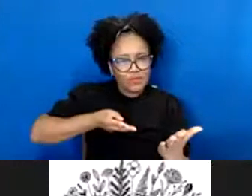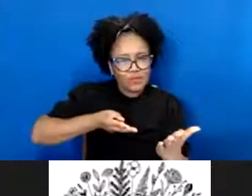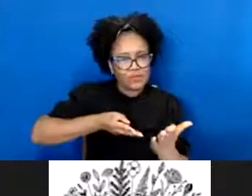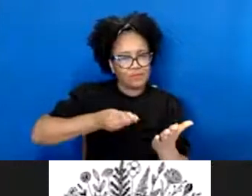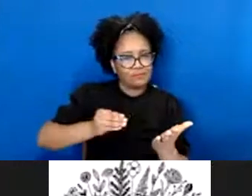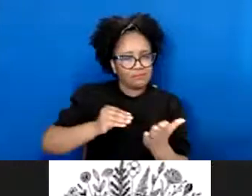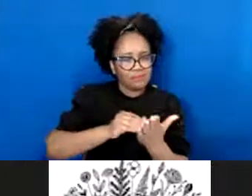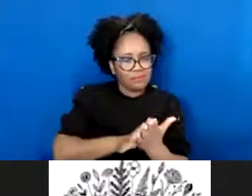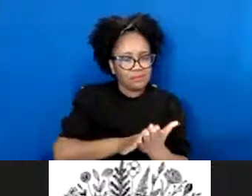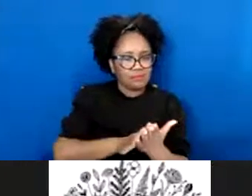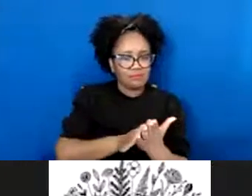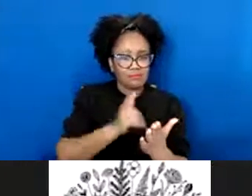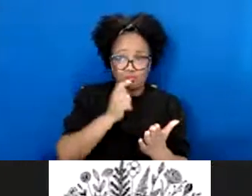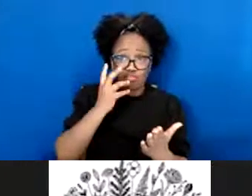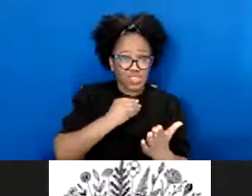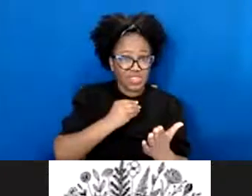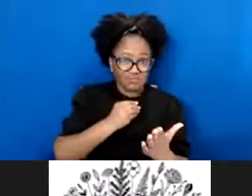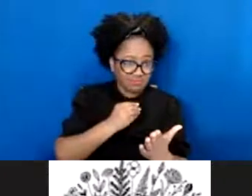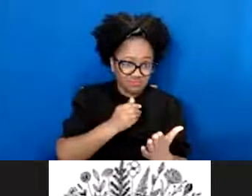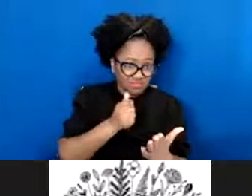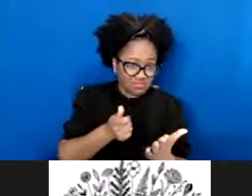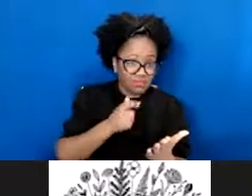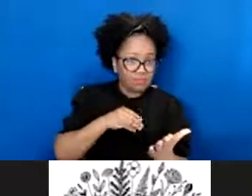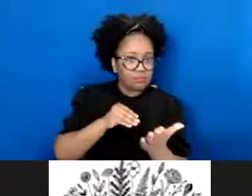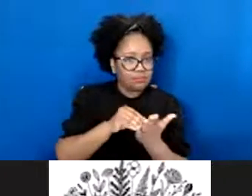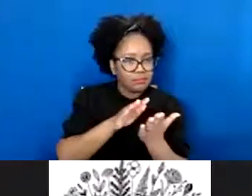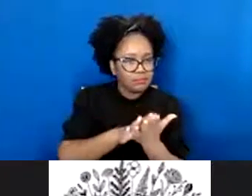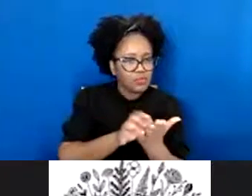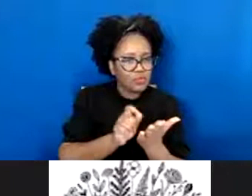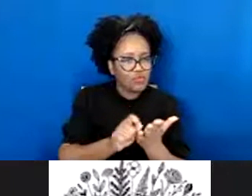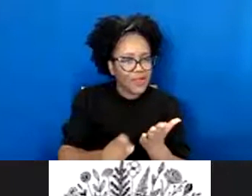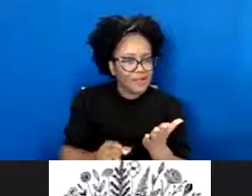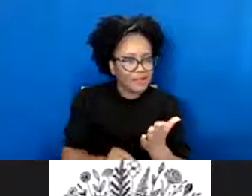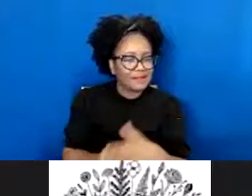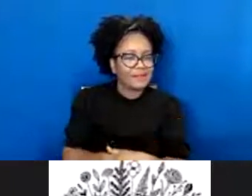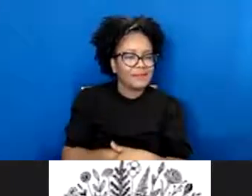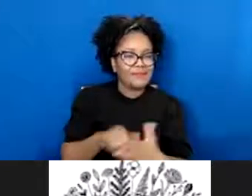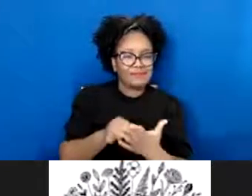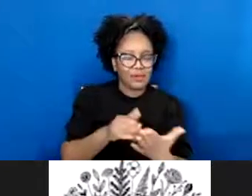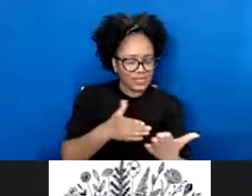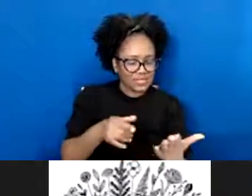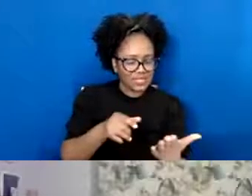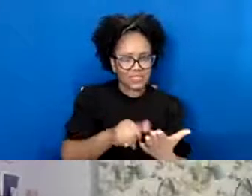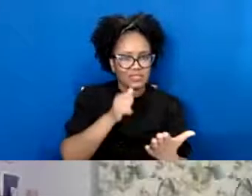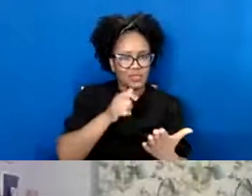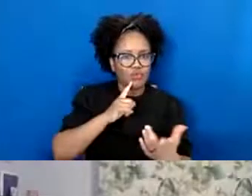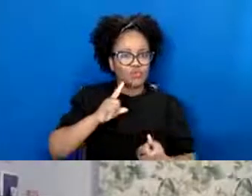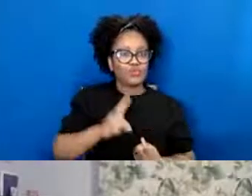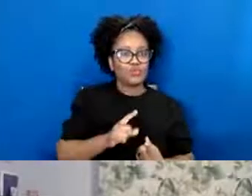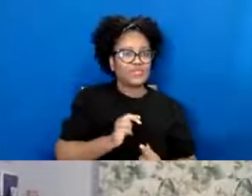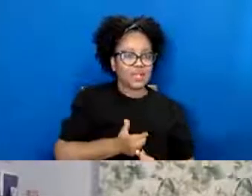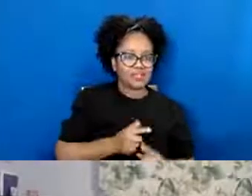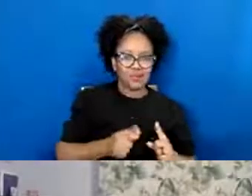stuff that really makes us think and doesn't reduce us, but grows us. That's right. Appreciate that very much from